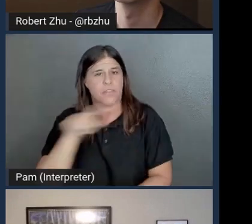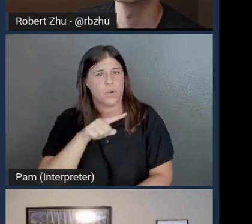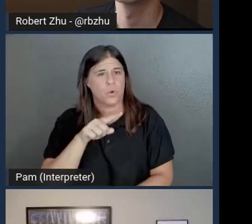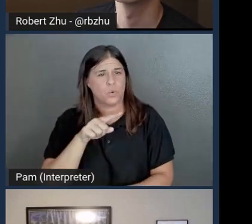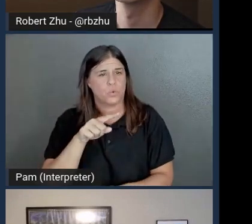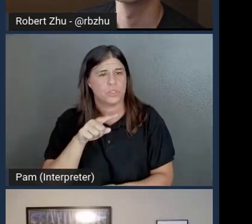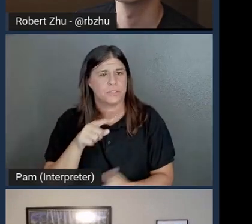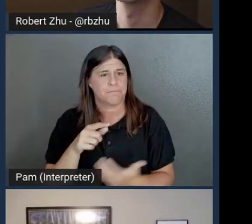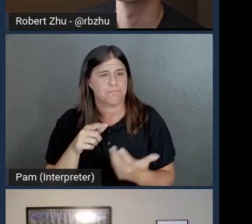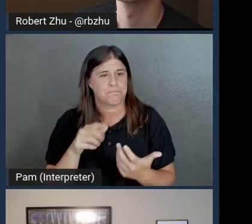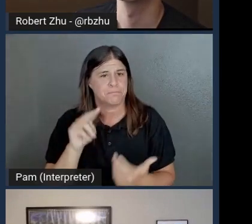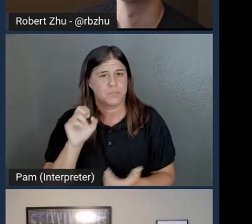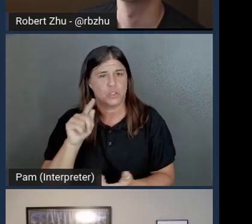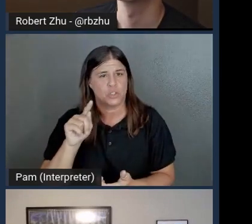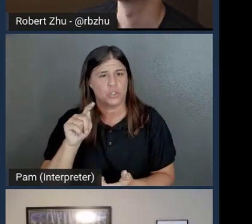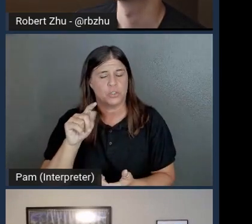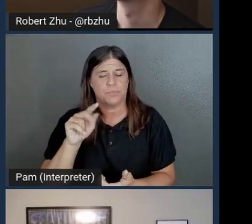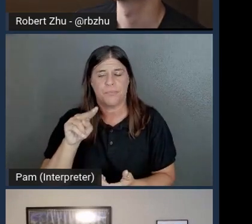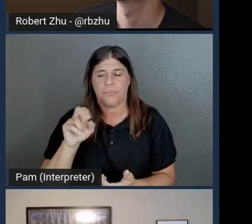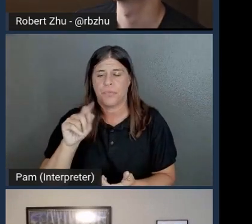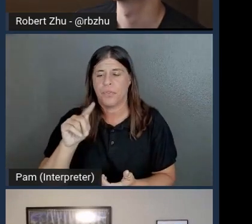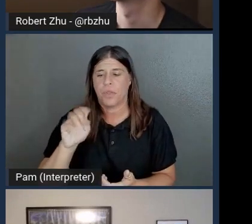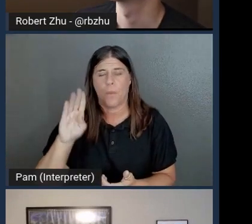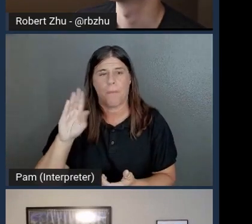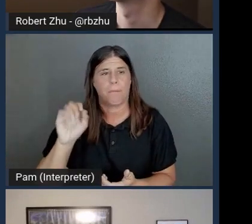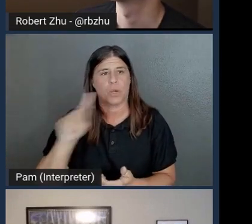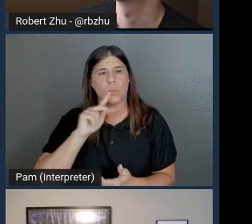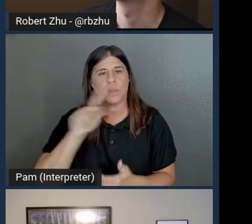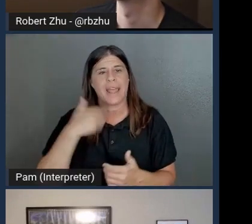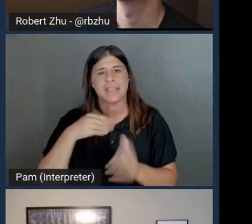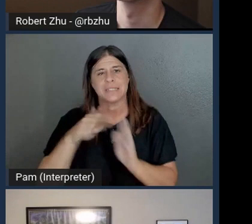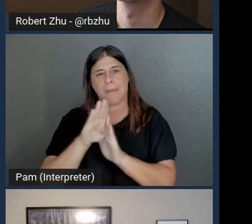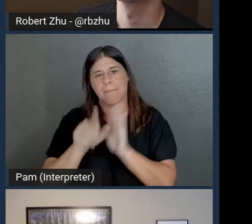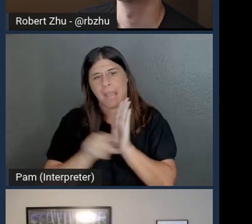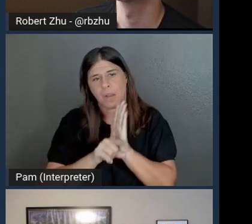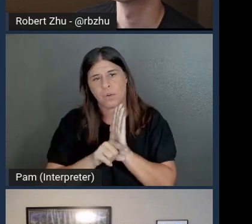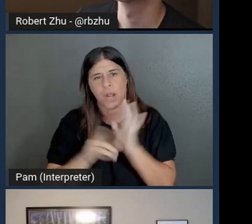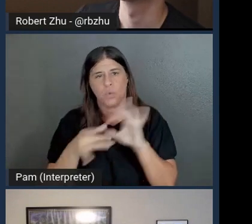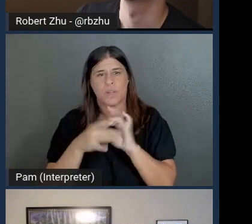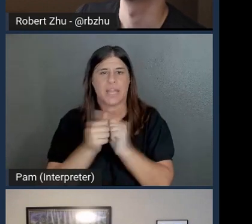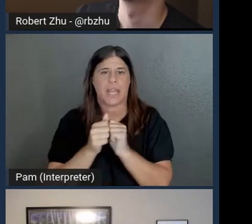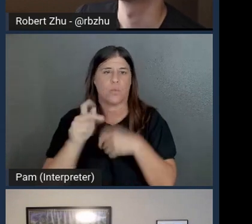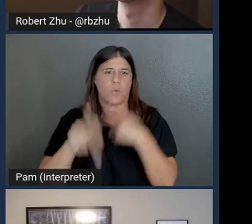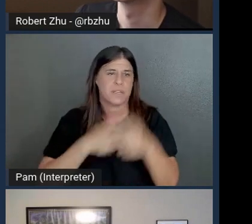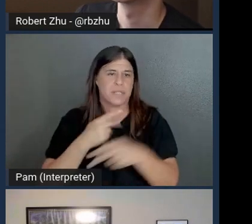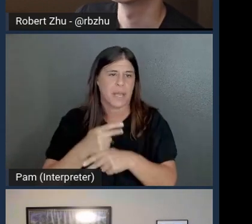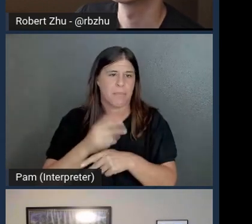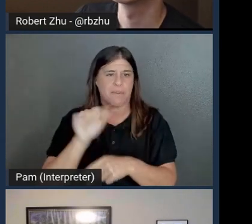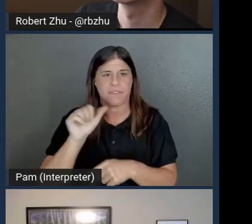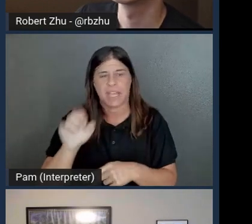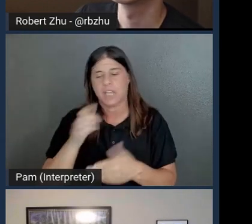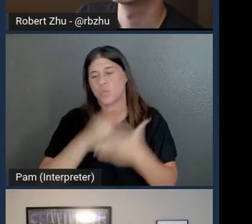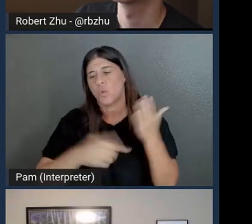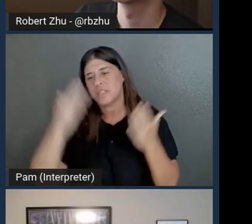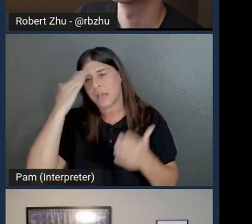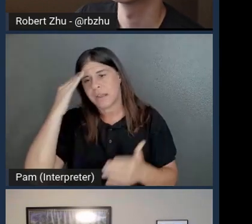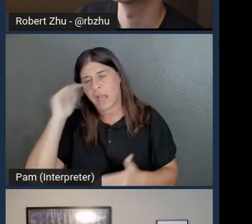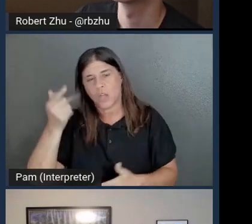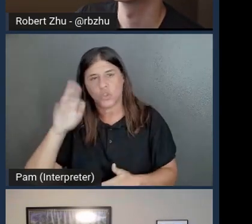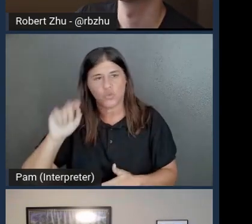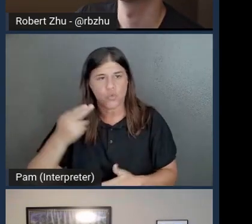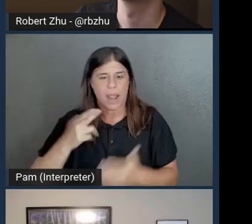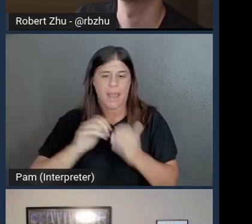case notebooks really kind of does is you can kind of see it has a whole background around the type of use case. In this case, what is a knowledge graph, how you